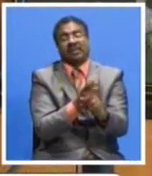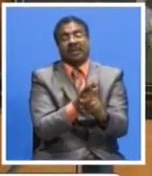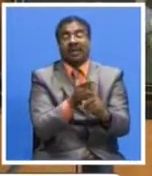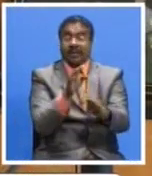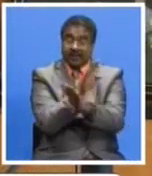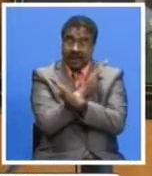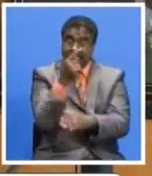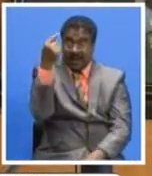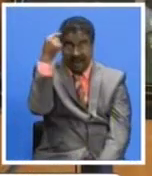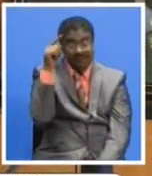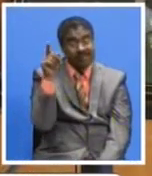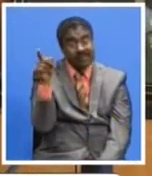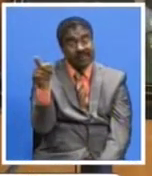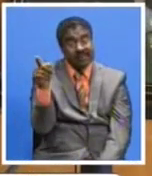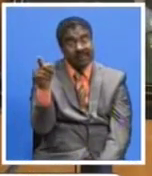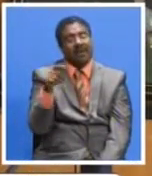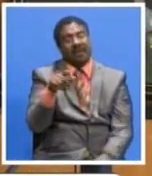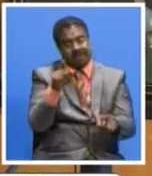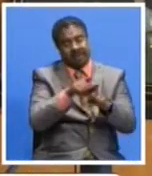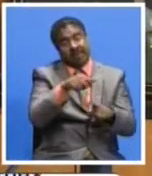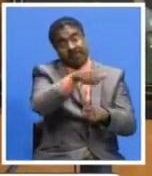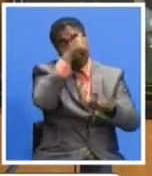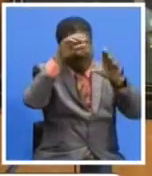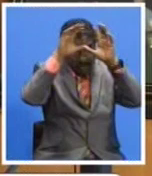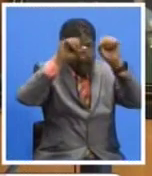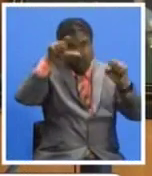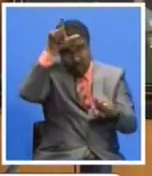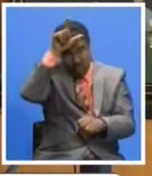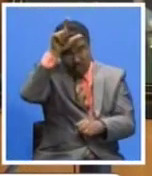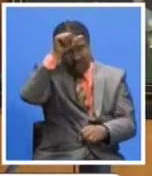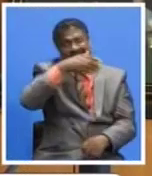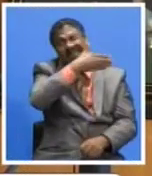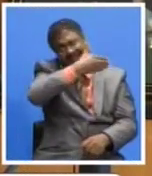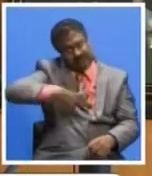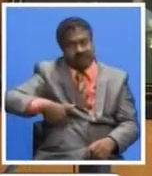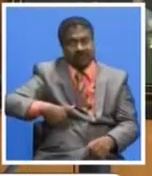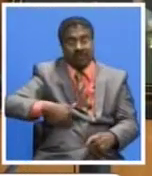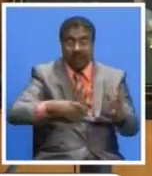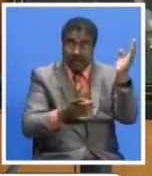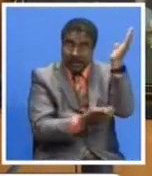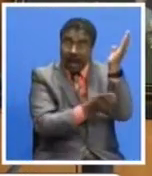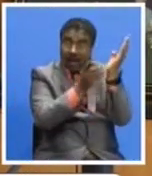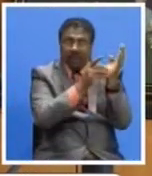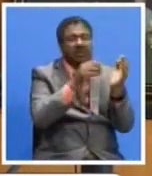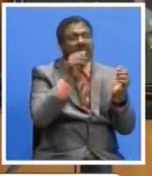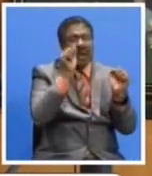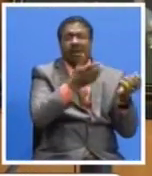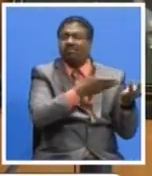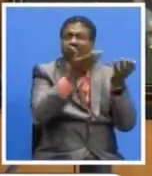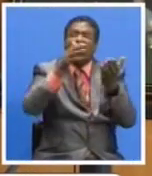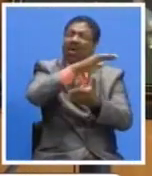of Zambia, led by His Excellency Mr. Edgar Chagwarungu, is committed to taking development to all parts of the